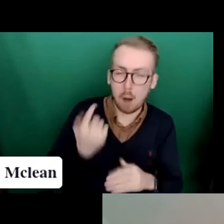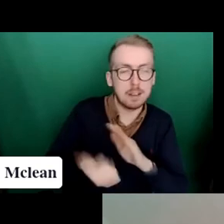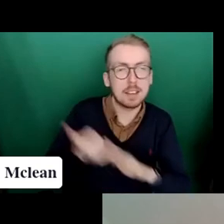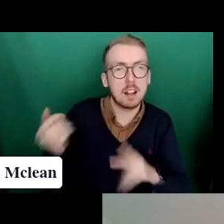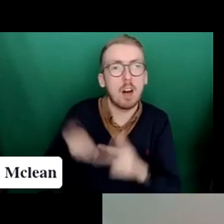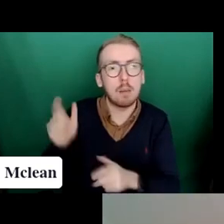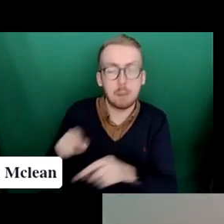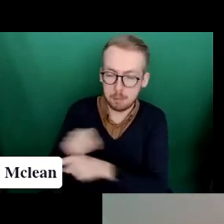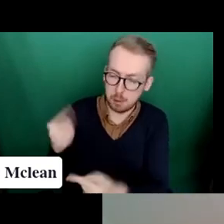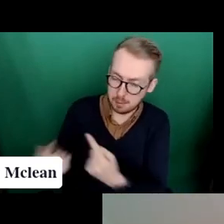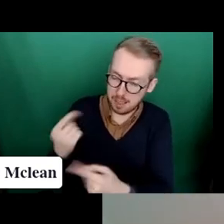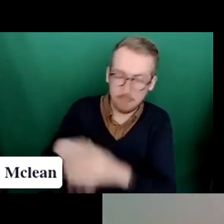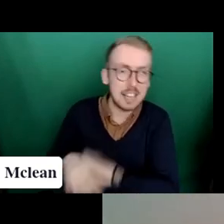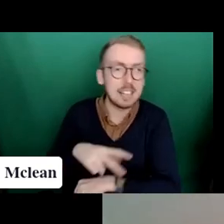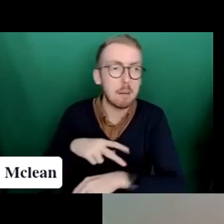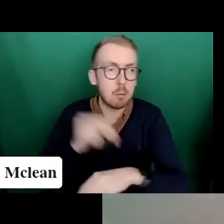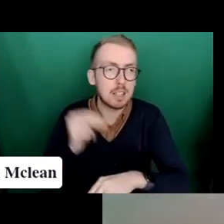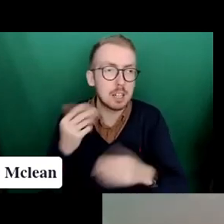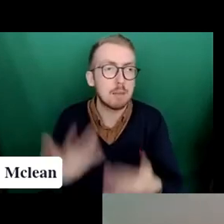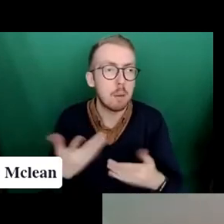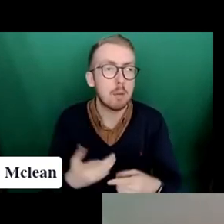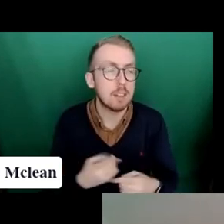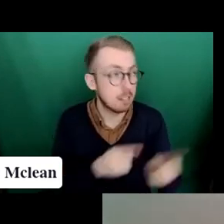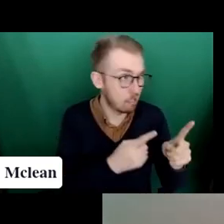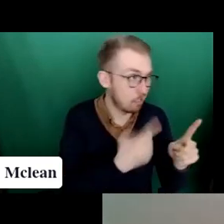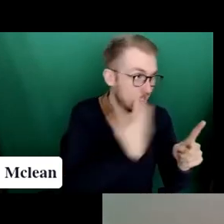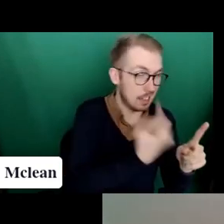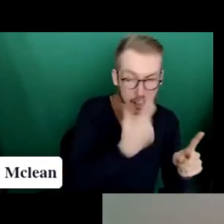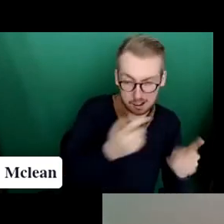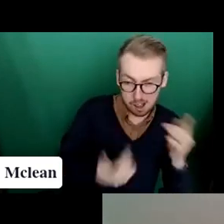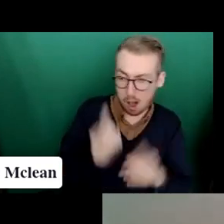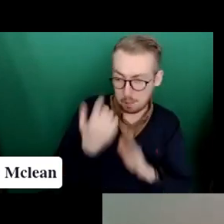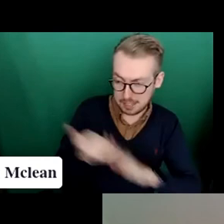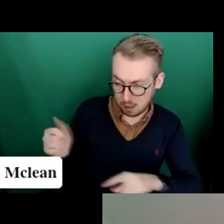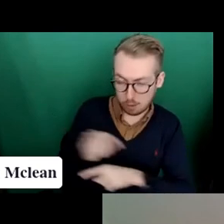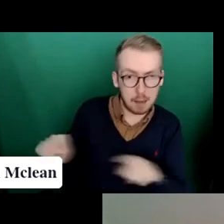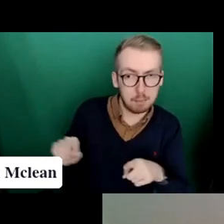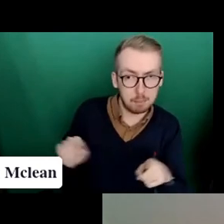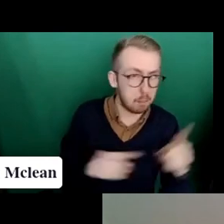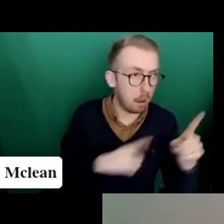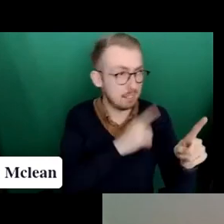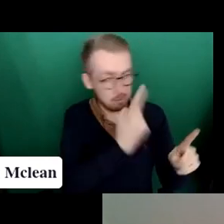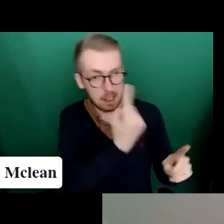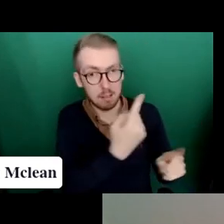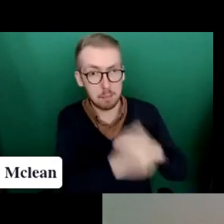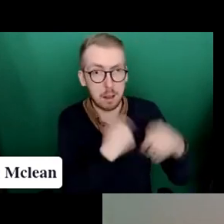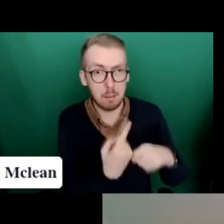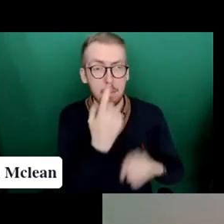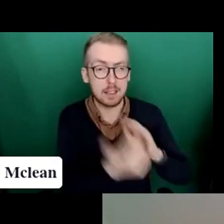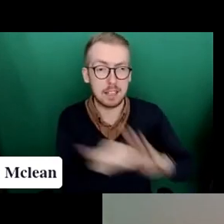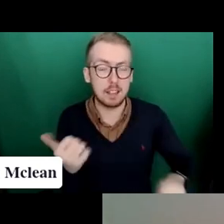it exists as a role to upskill others that we can put the qualifications through for that as well. Okay,